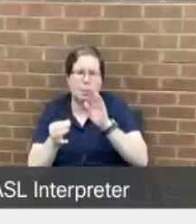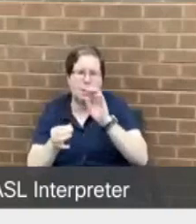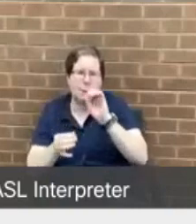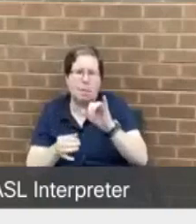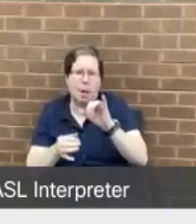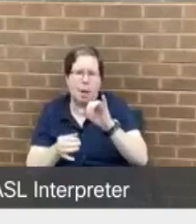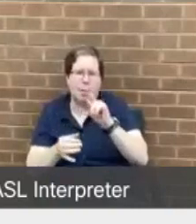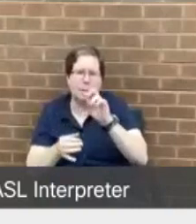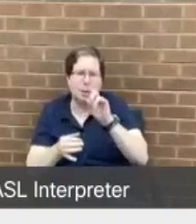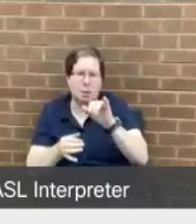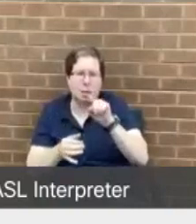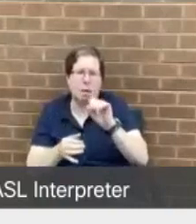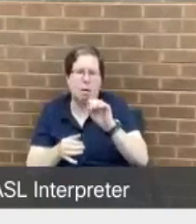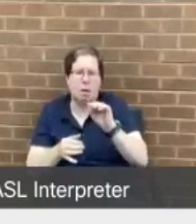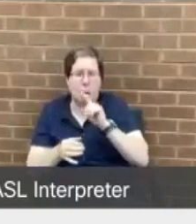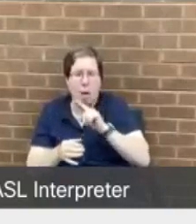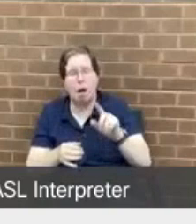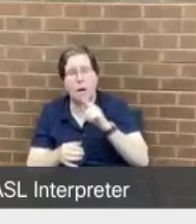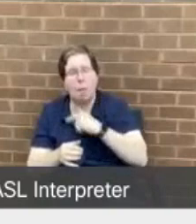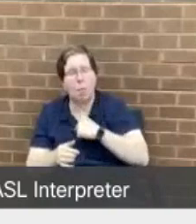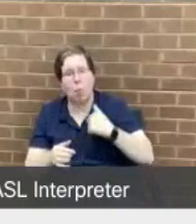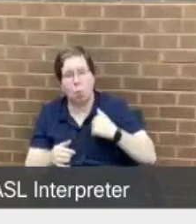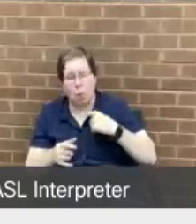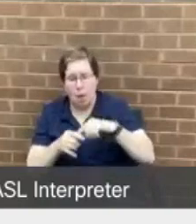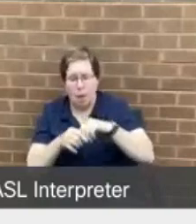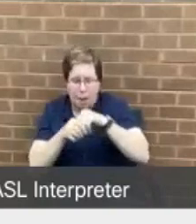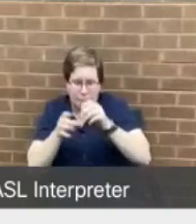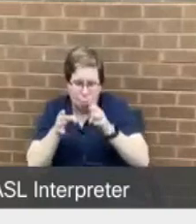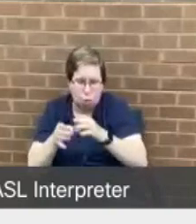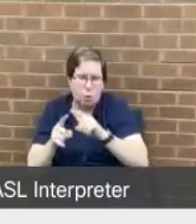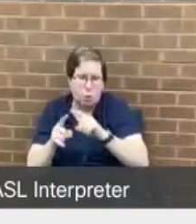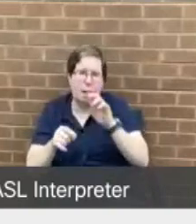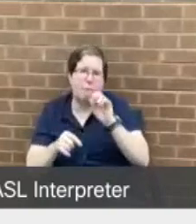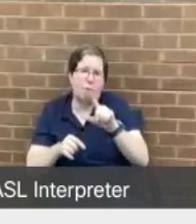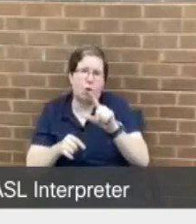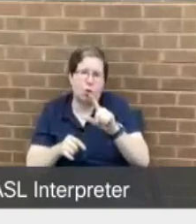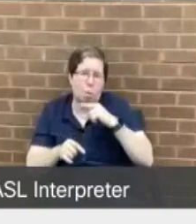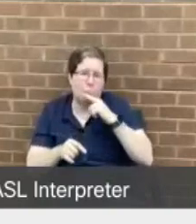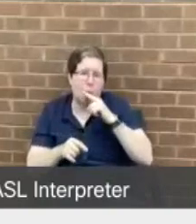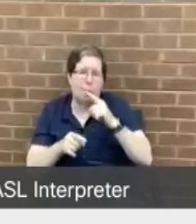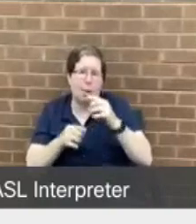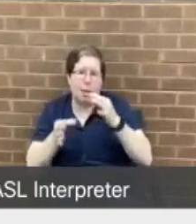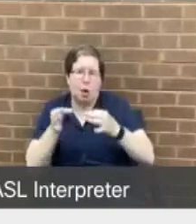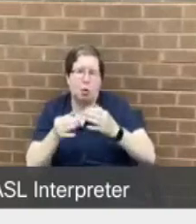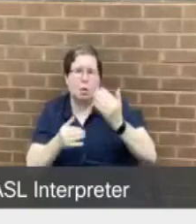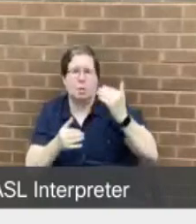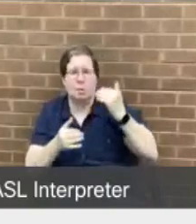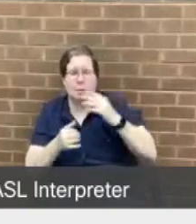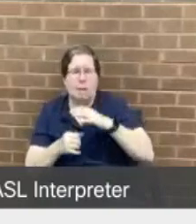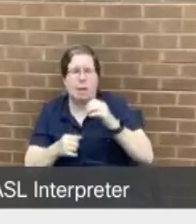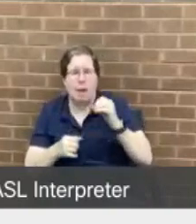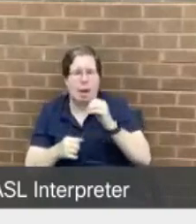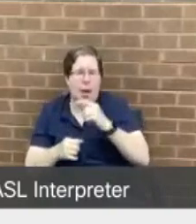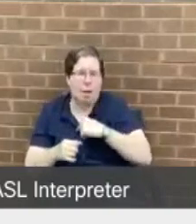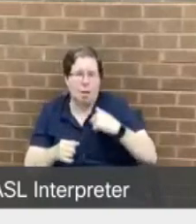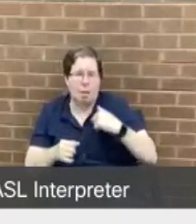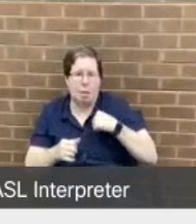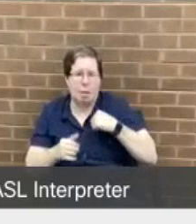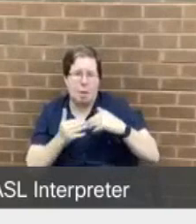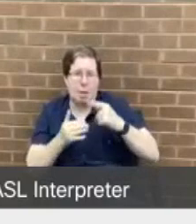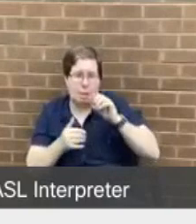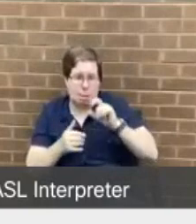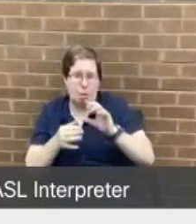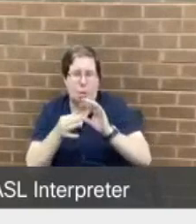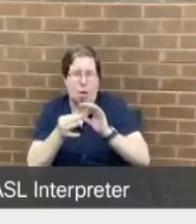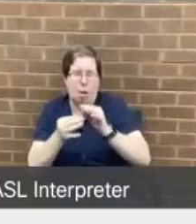baycrossingstudy.com. The MDTA held in-person and virtual public hearings in April, and the comment period ended in May.